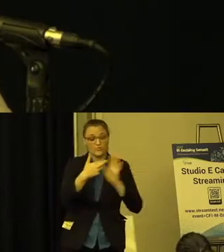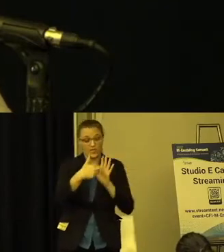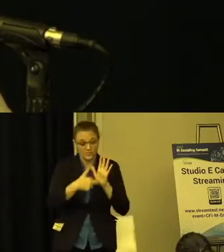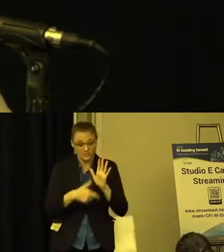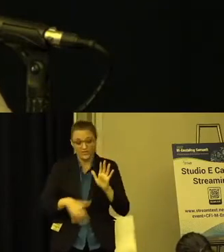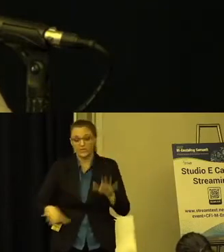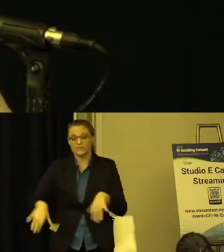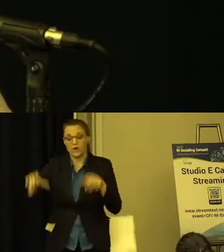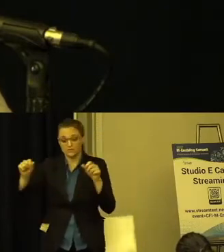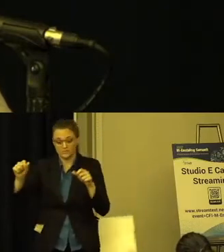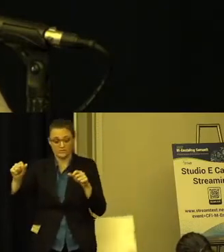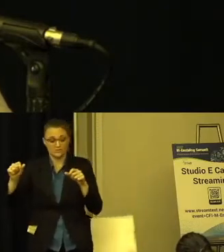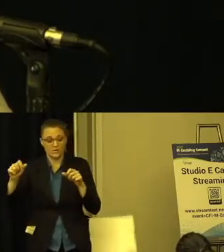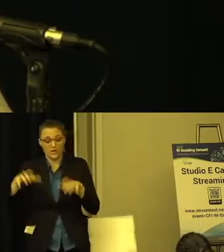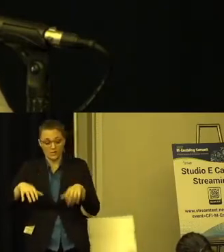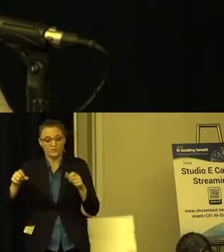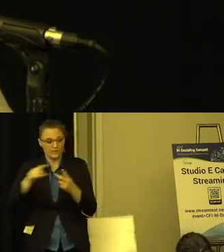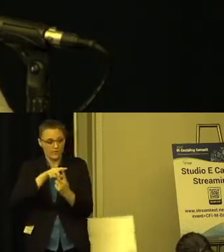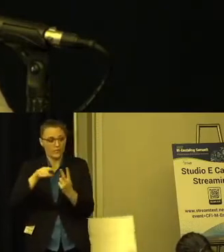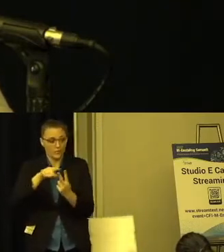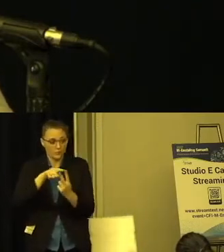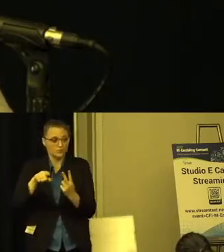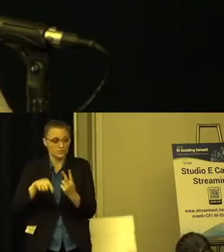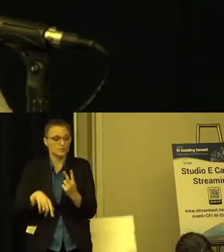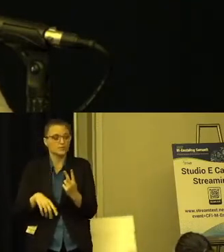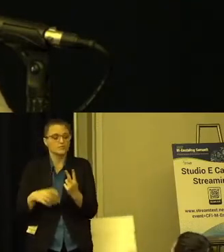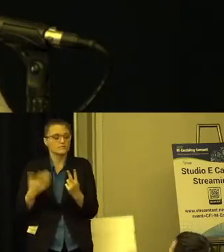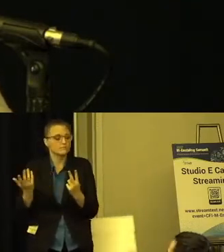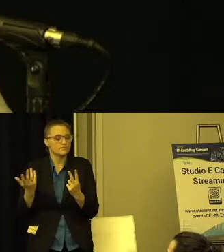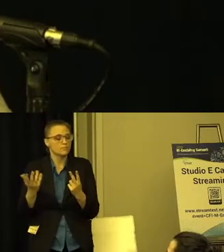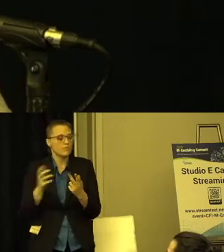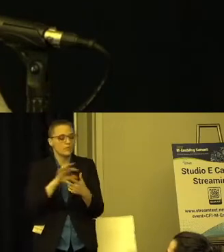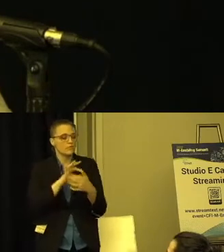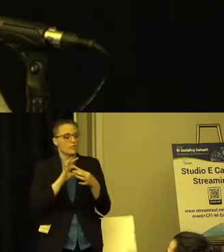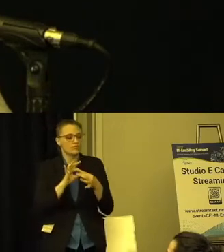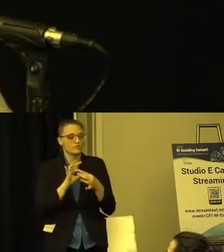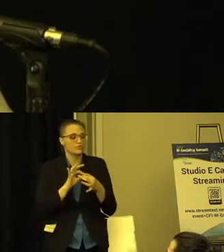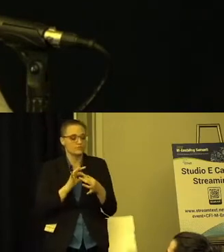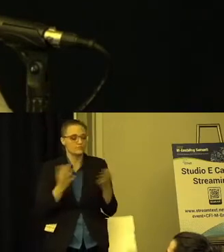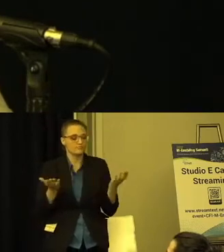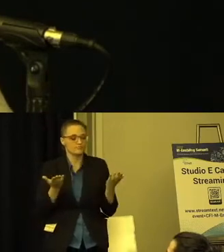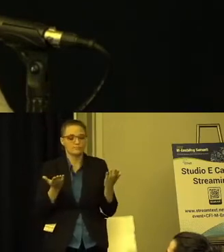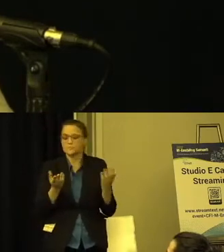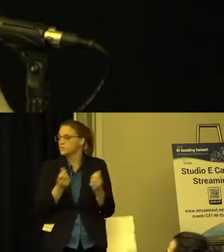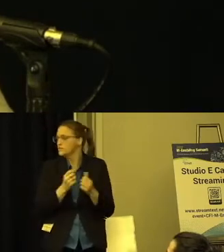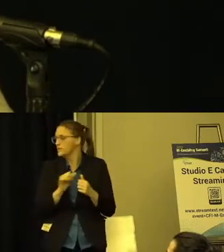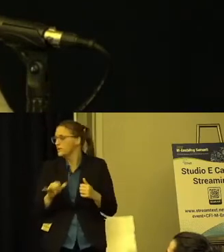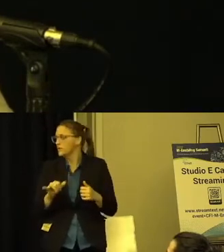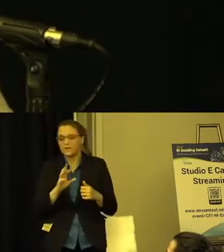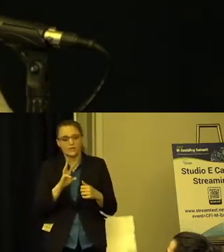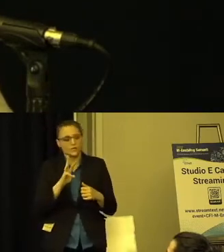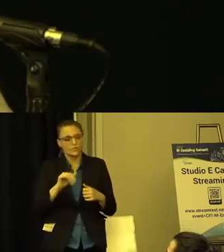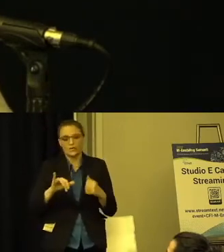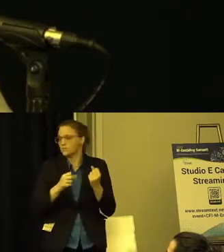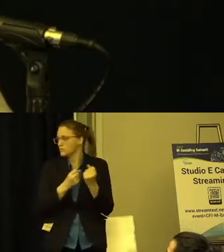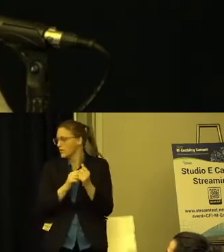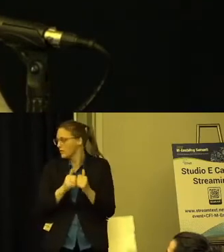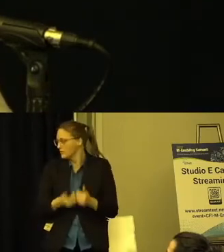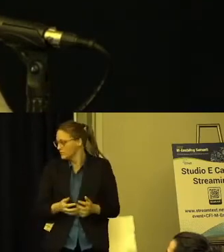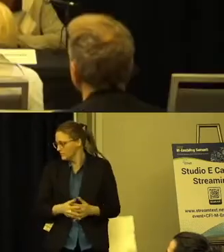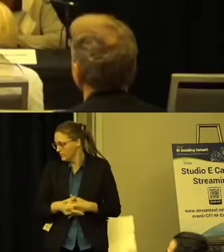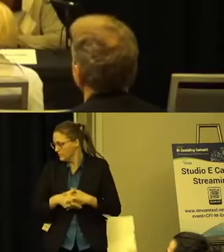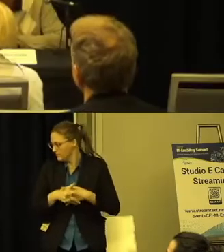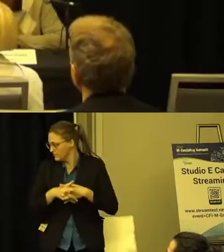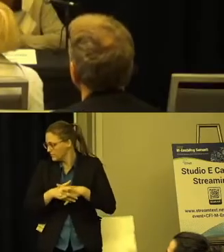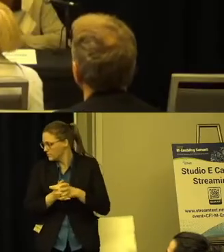of the technical standard in the regulation? What are the relationships here? How can WAY support this? Do you want to go